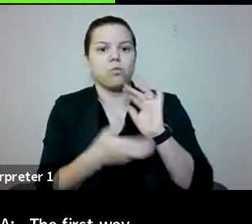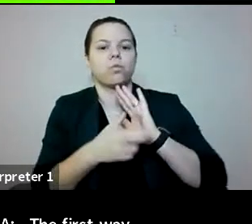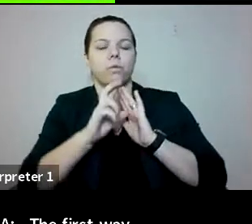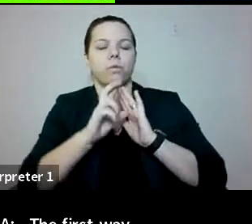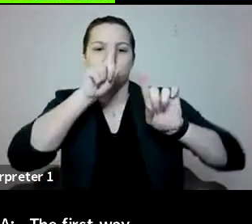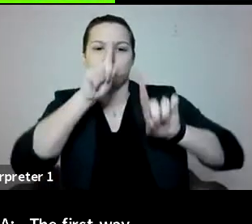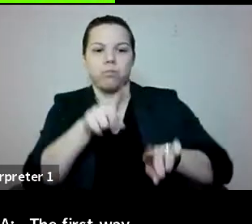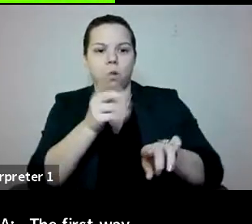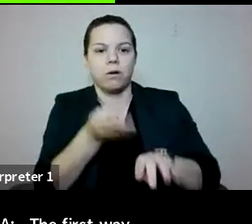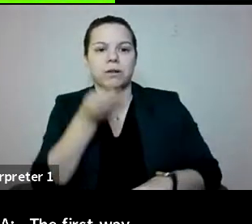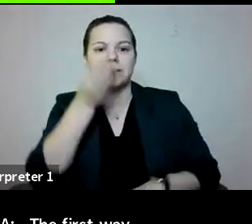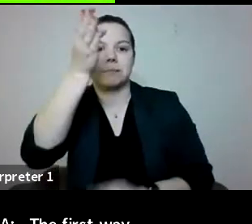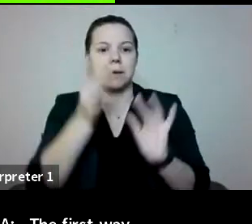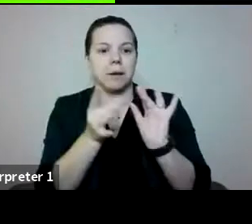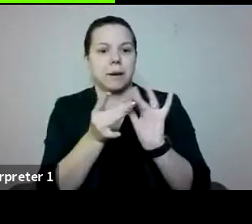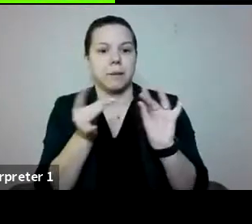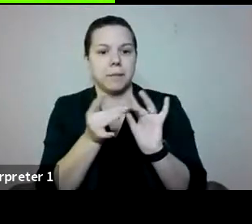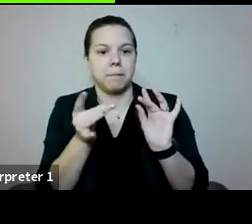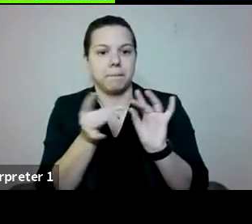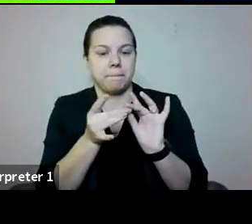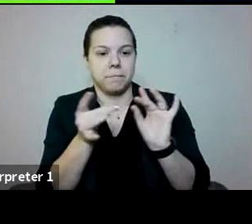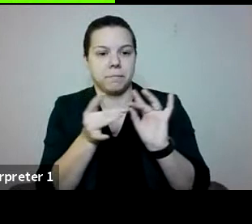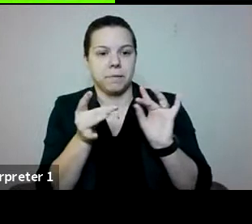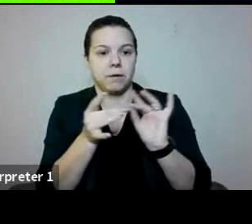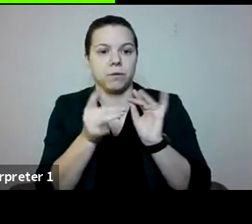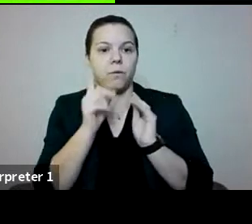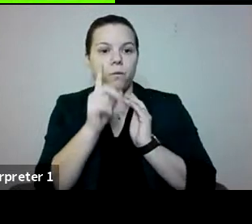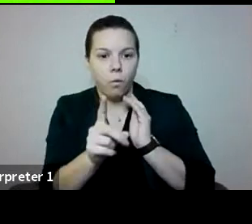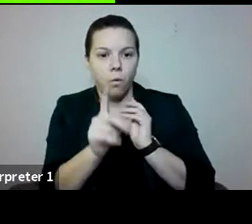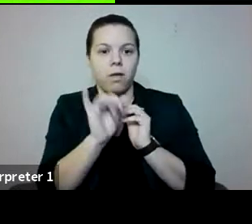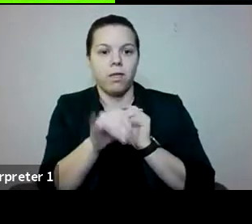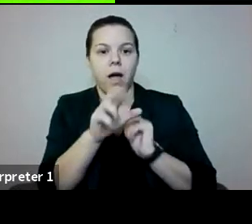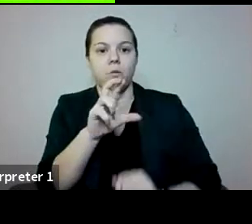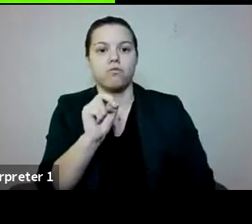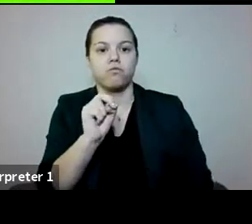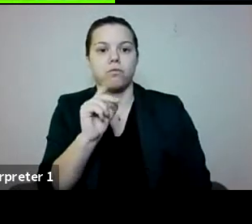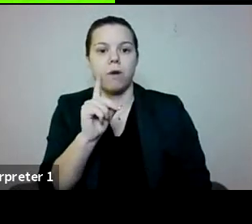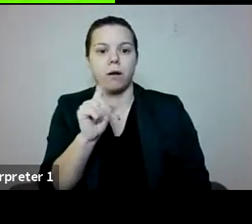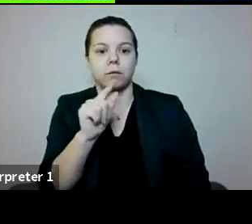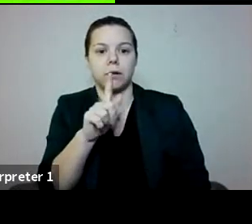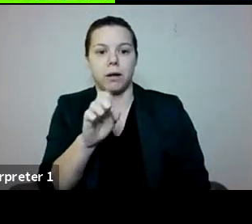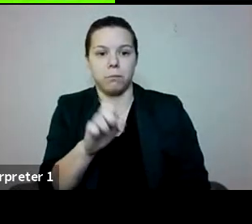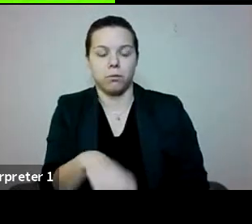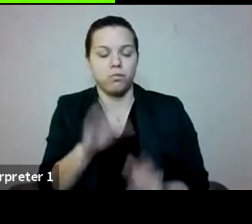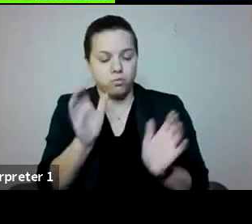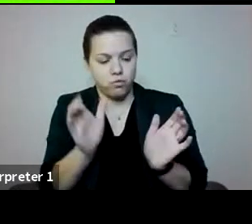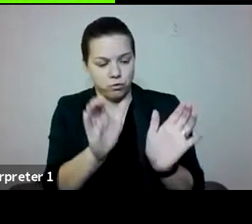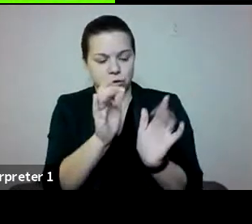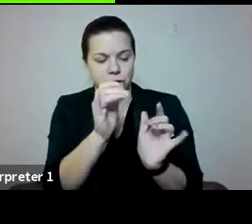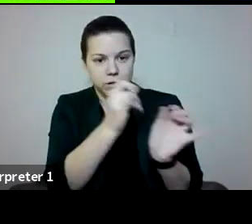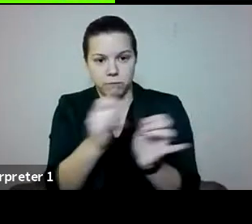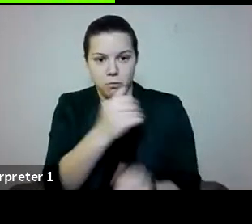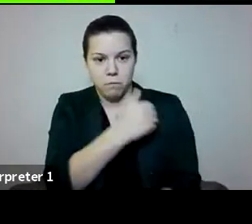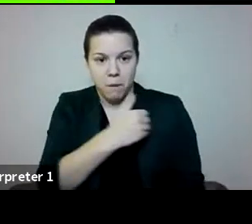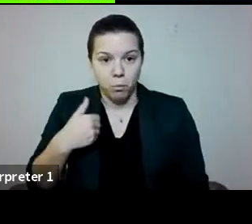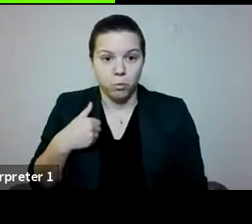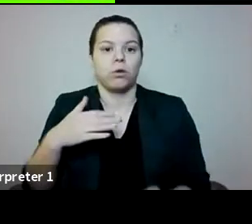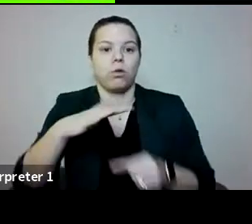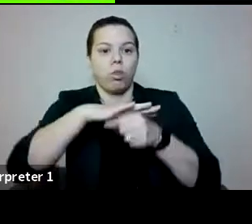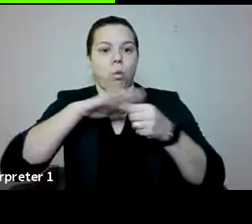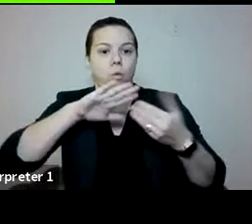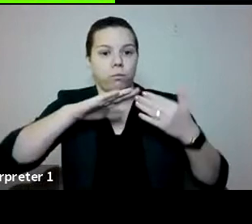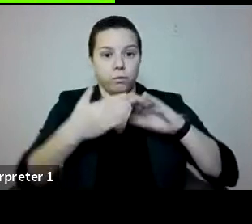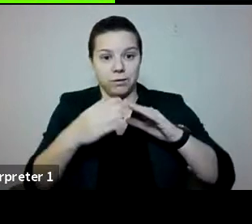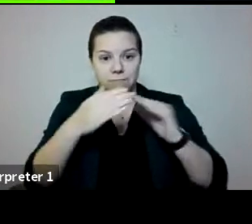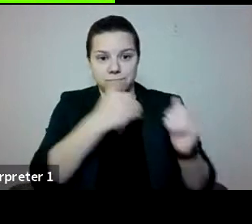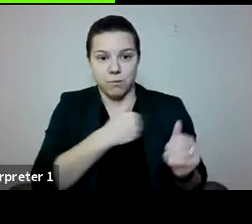and submit comments on behalf of the roundtable, or to encourage individual members or your local community members to read the